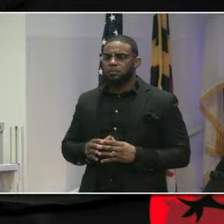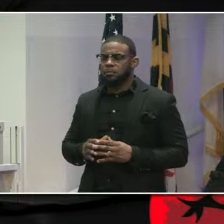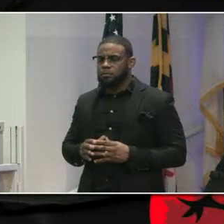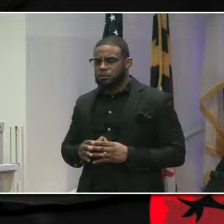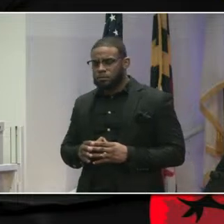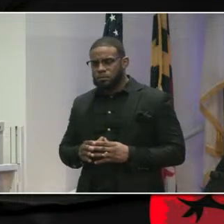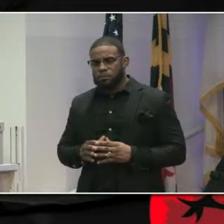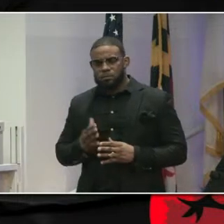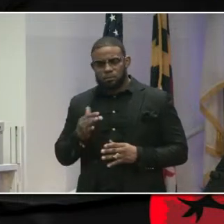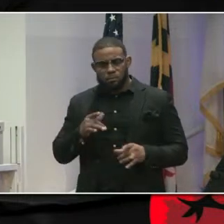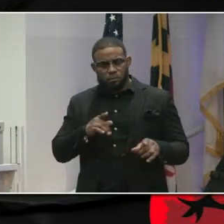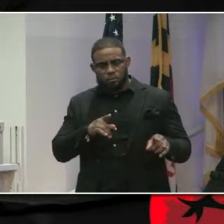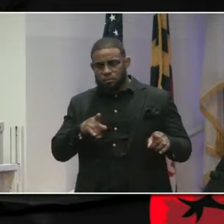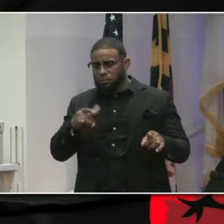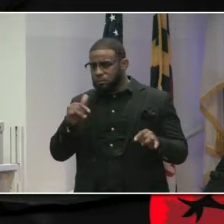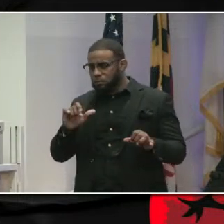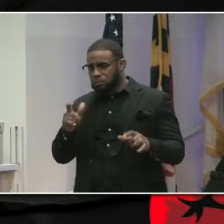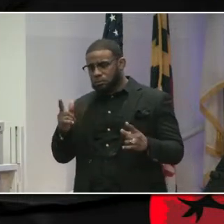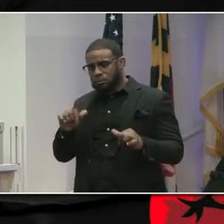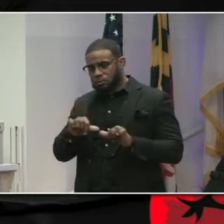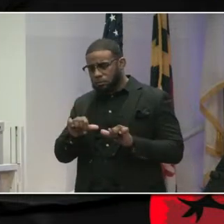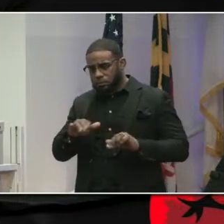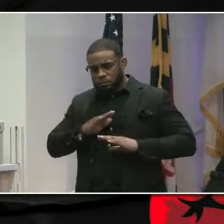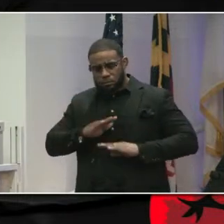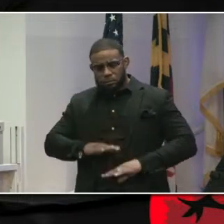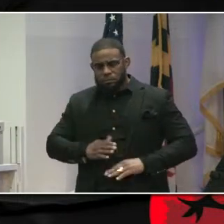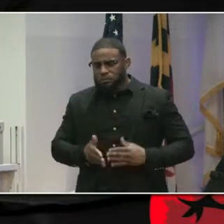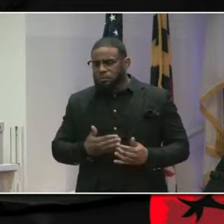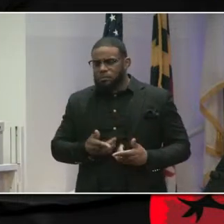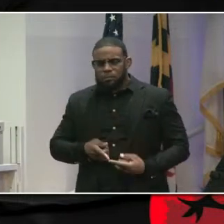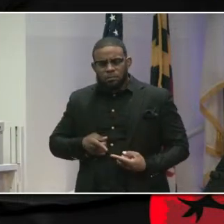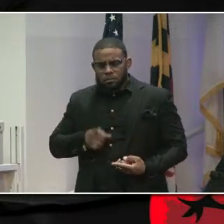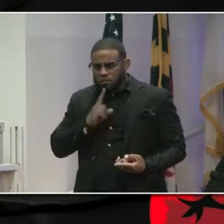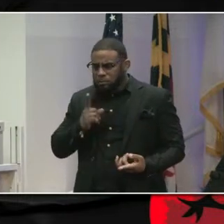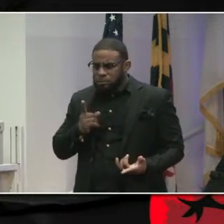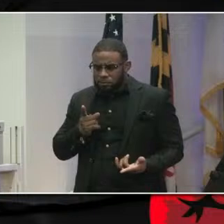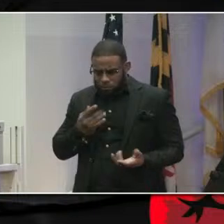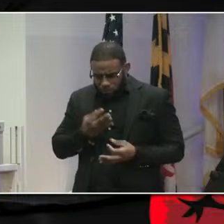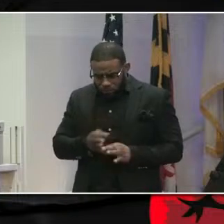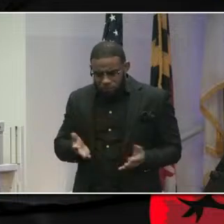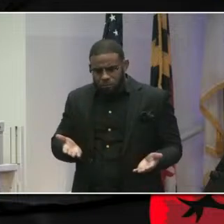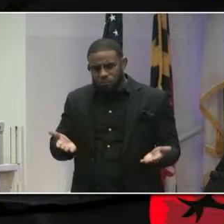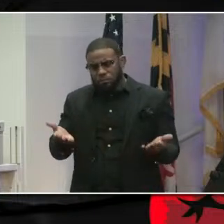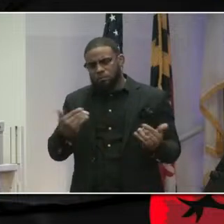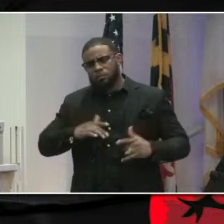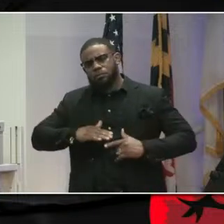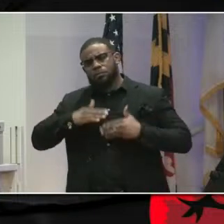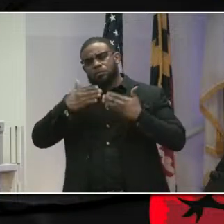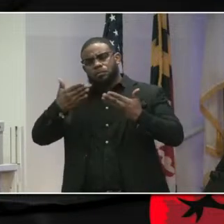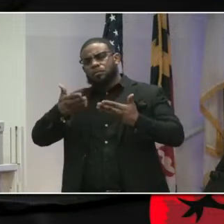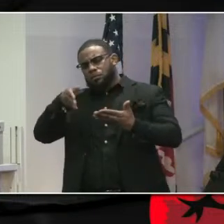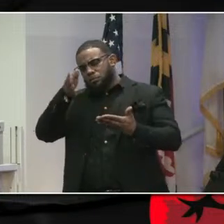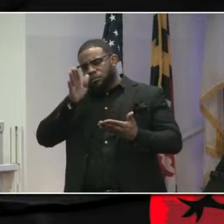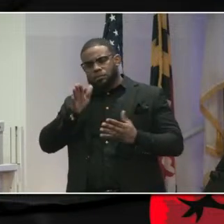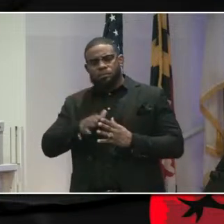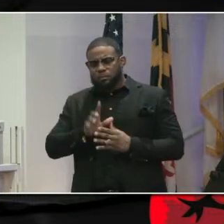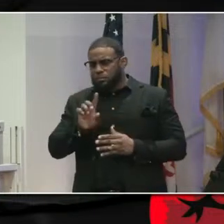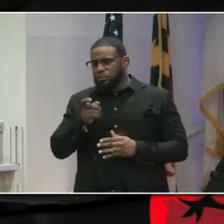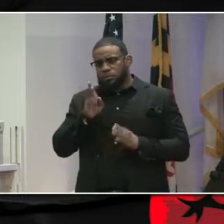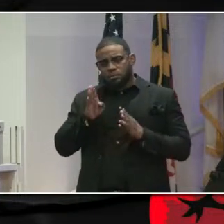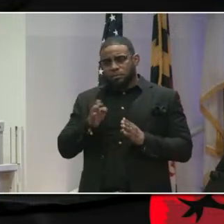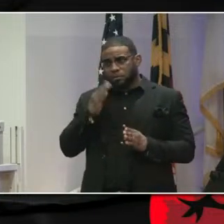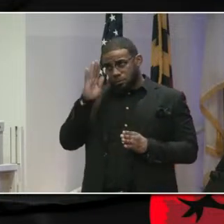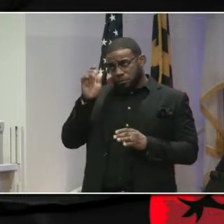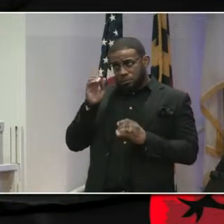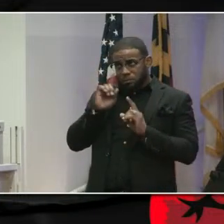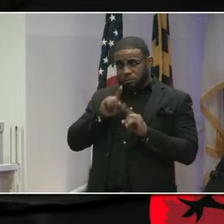altar and just let whatever the struggle is, turn it over to God. That's the only person I know